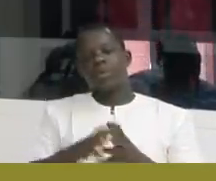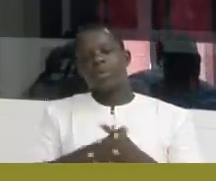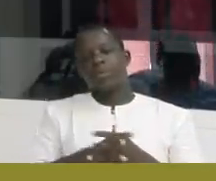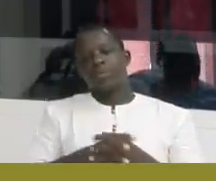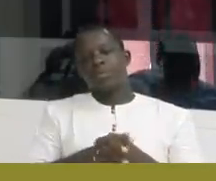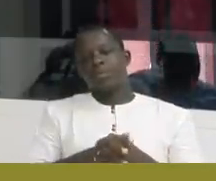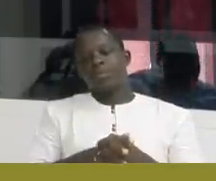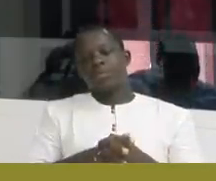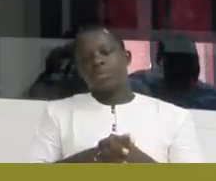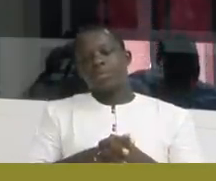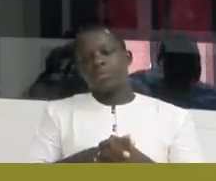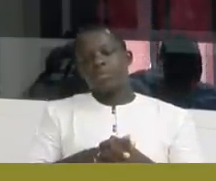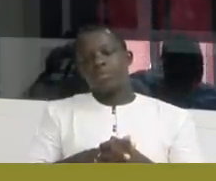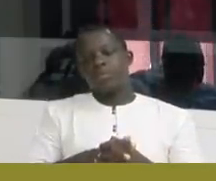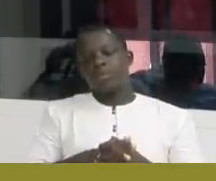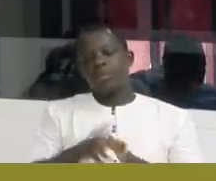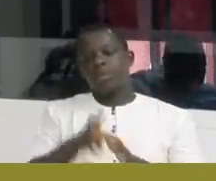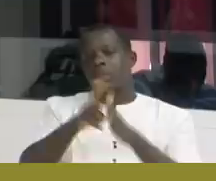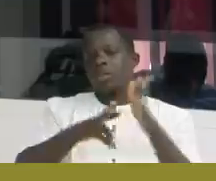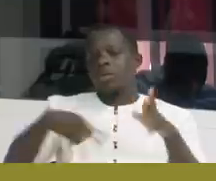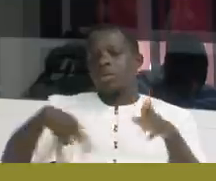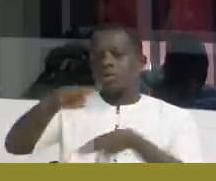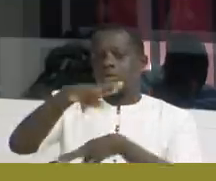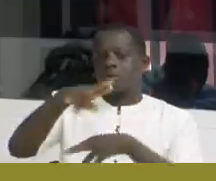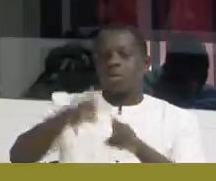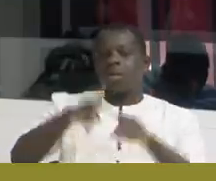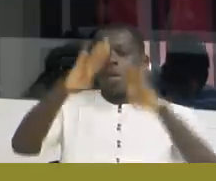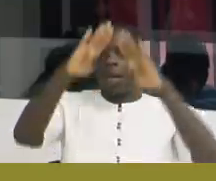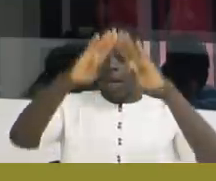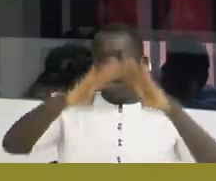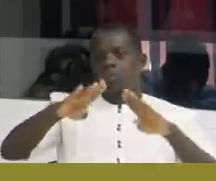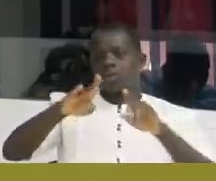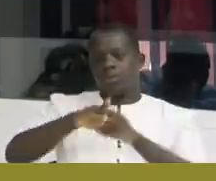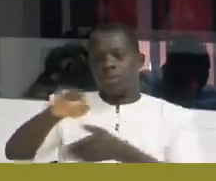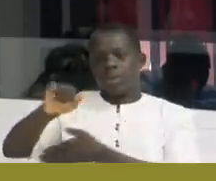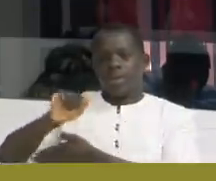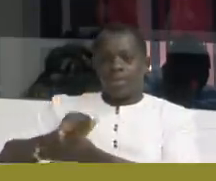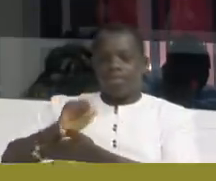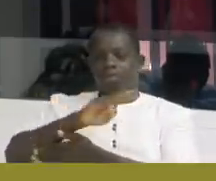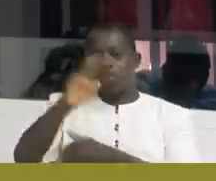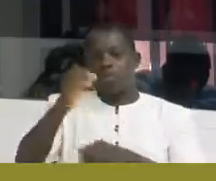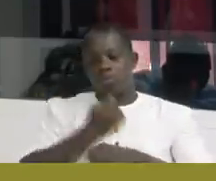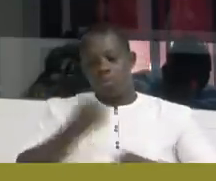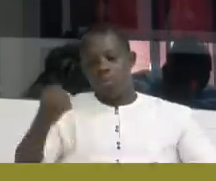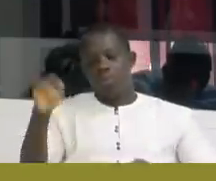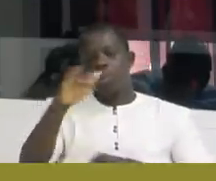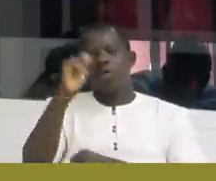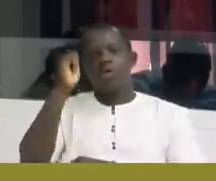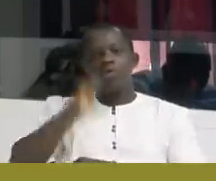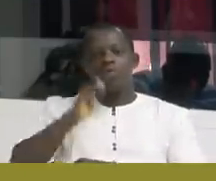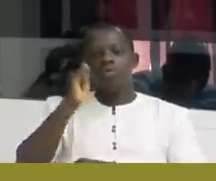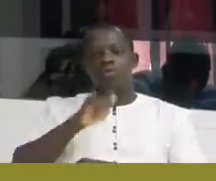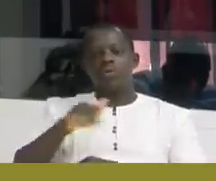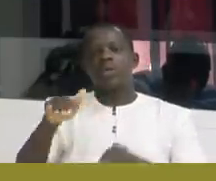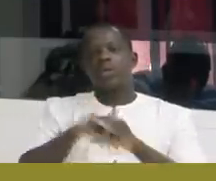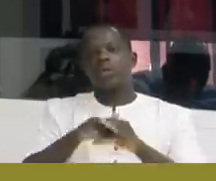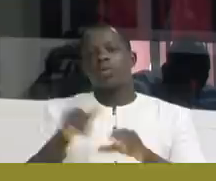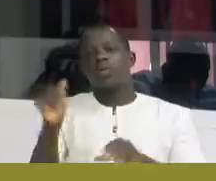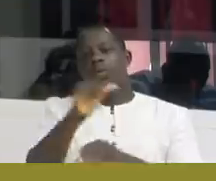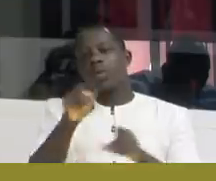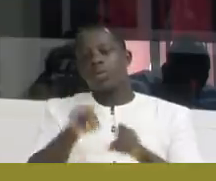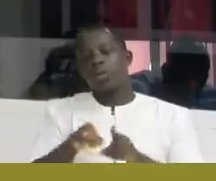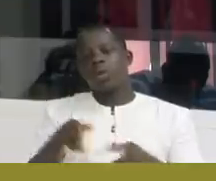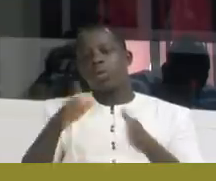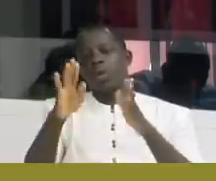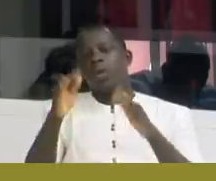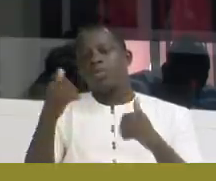needed to be returned to the armory. They're not weapons that you can even use in close quarter combat, and they would